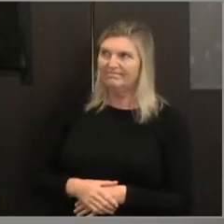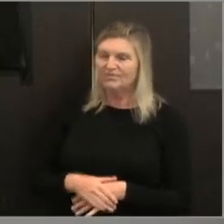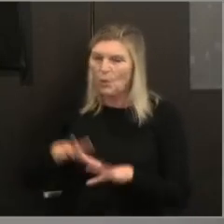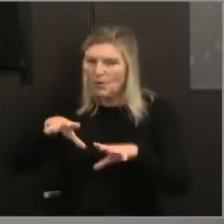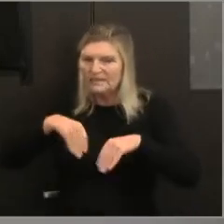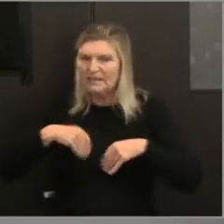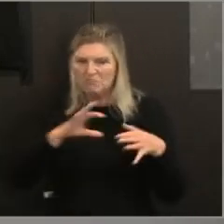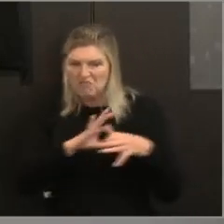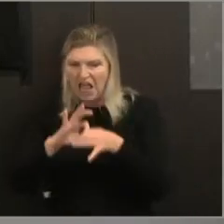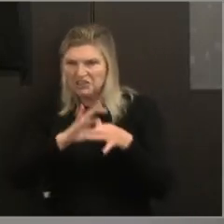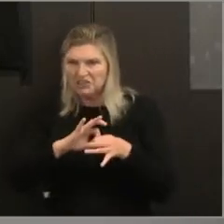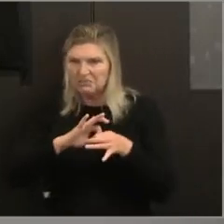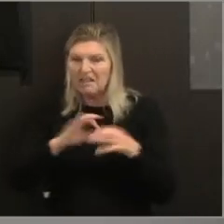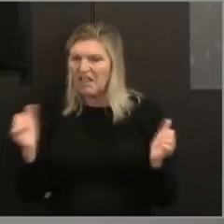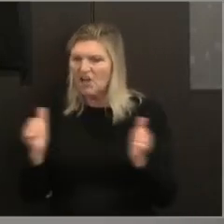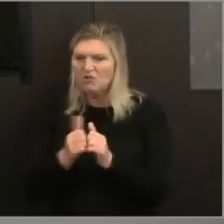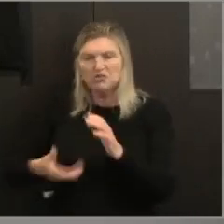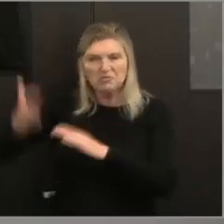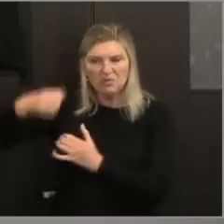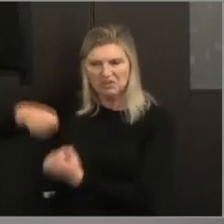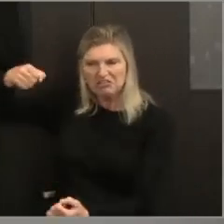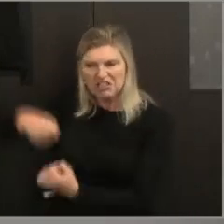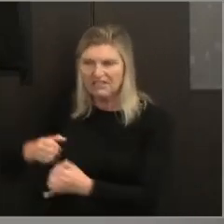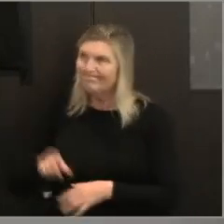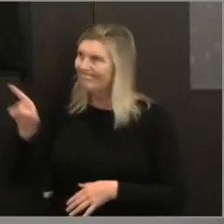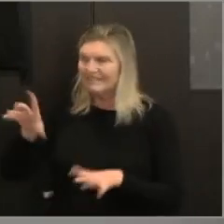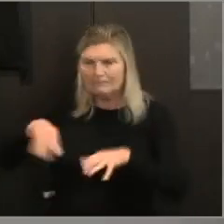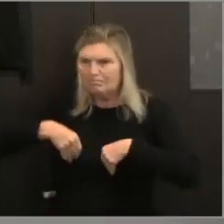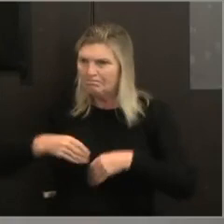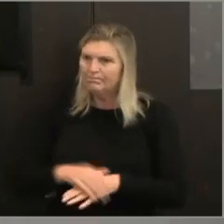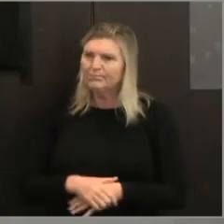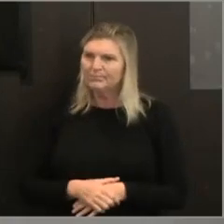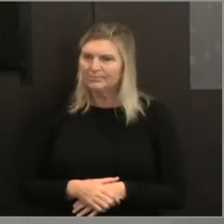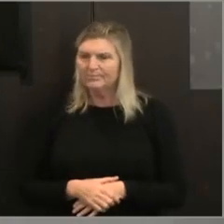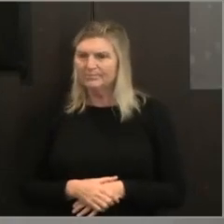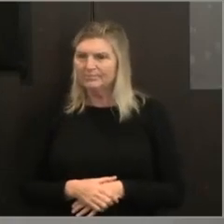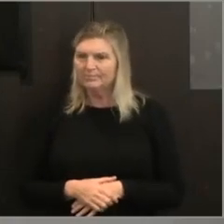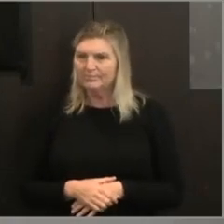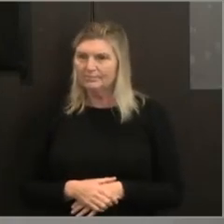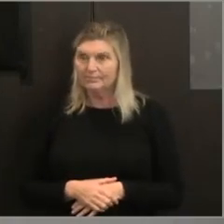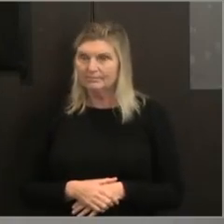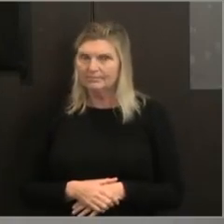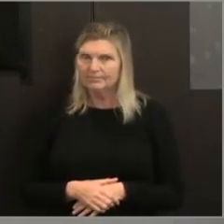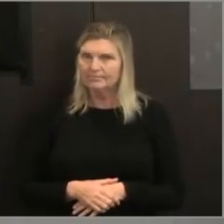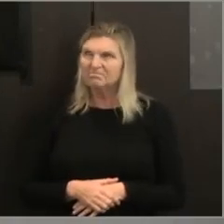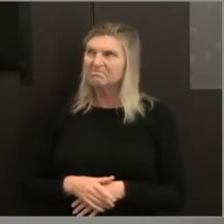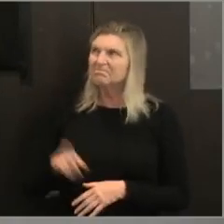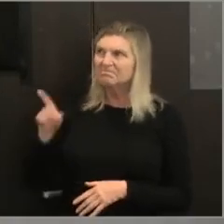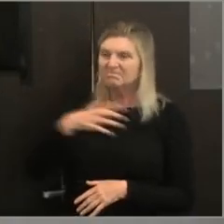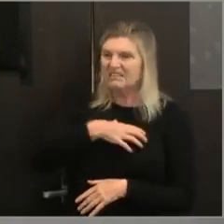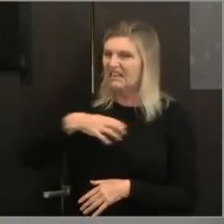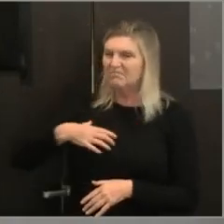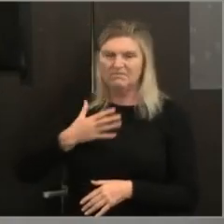which was actually entered into Te Tiriti o Waitangi. It is an unwillingness of the